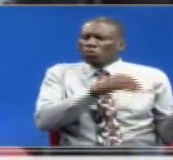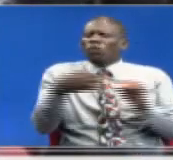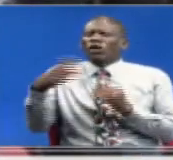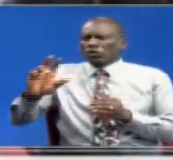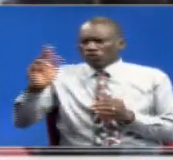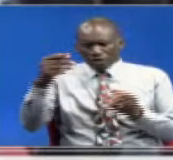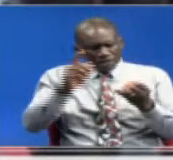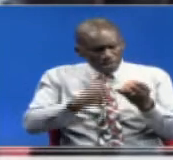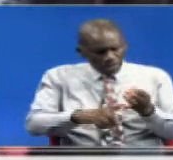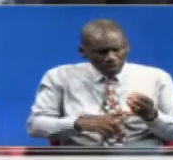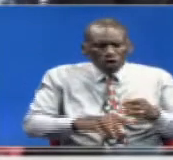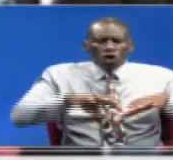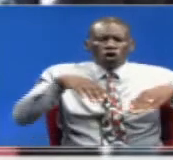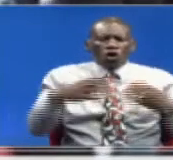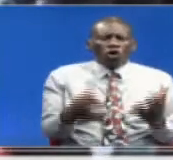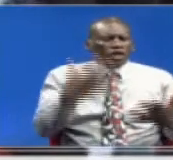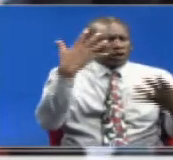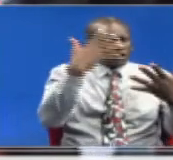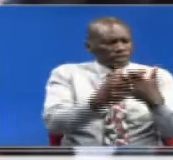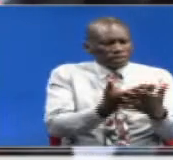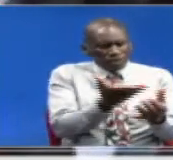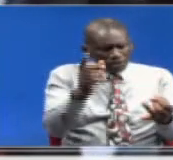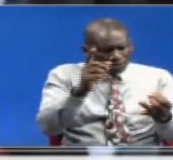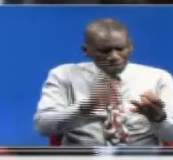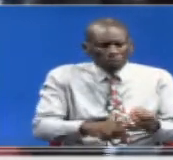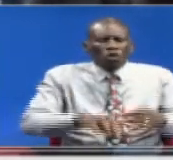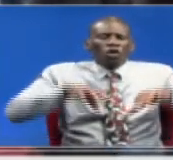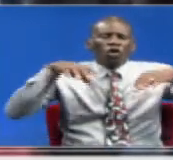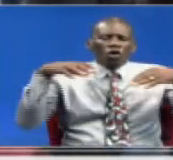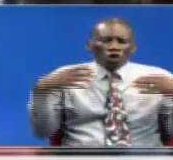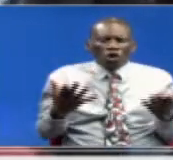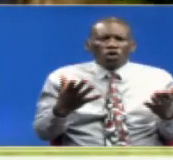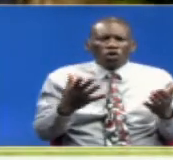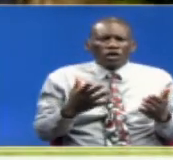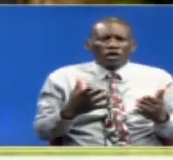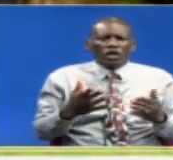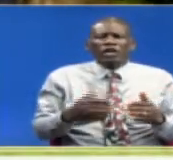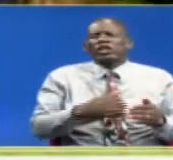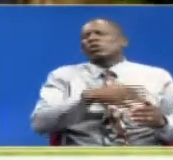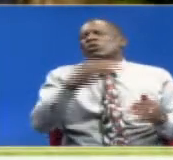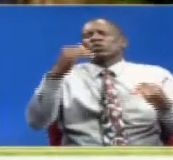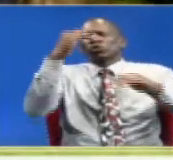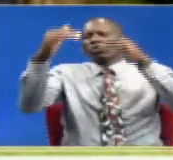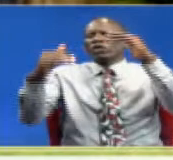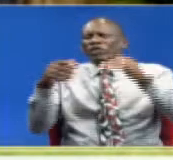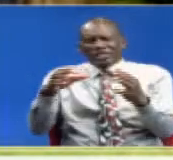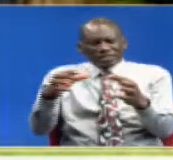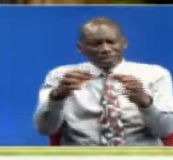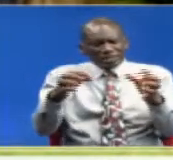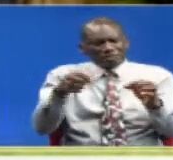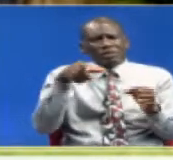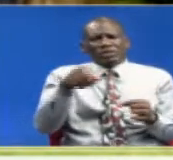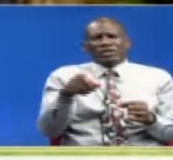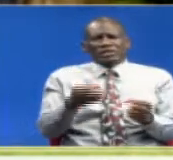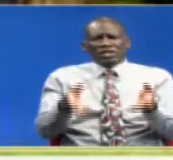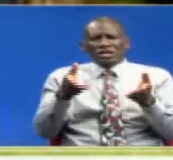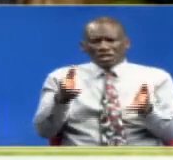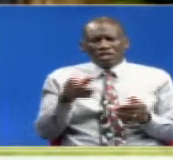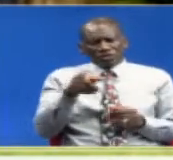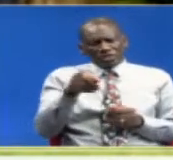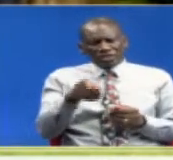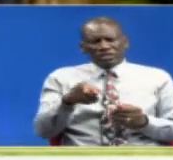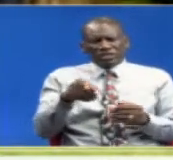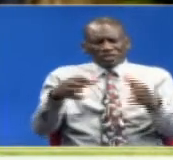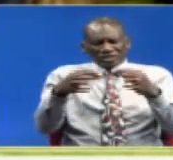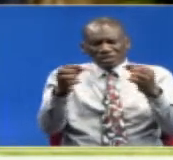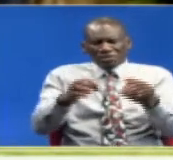ama nitawaweka jela, ama wasafiri waende mbinguni. This particular statement now appears to have become the president's